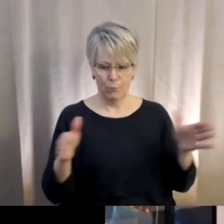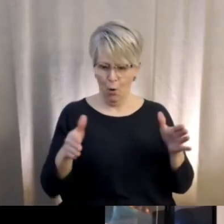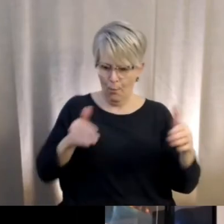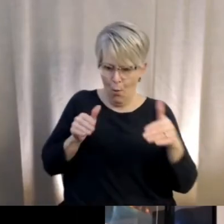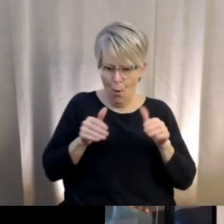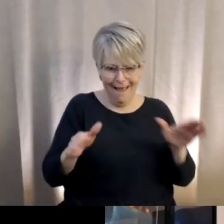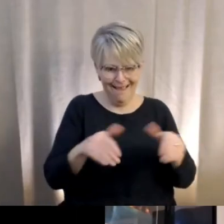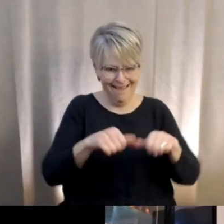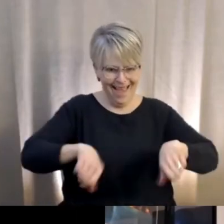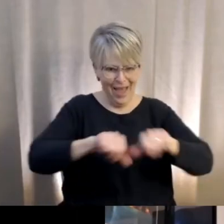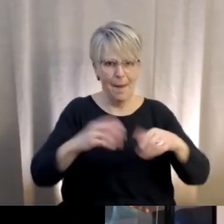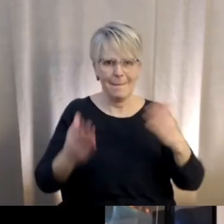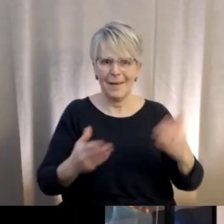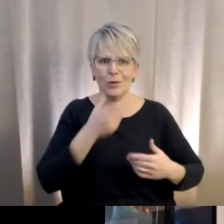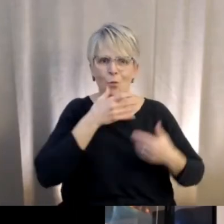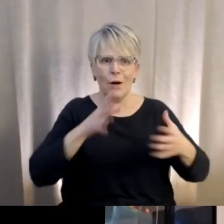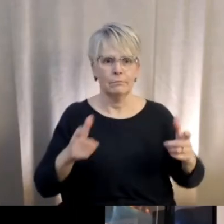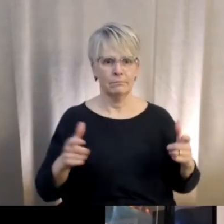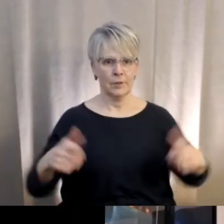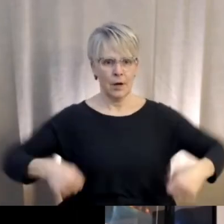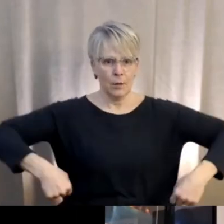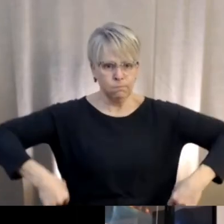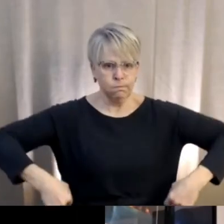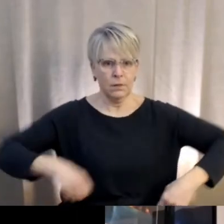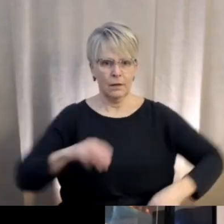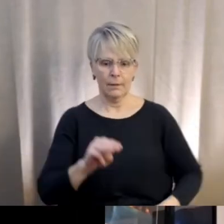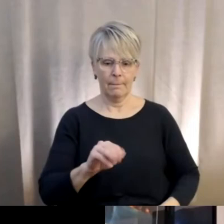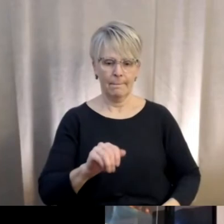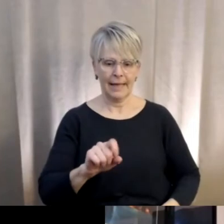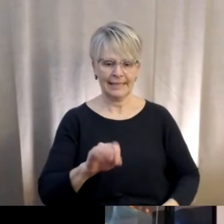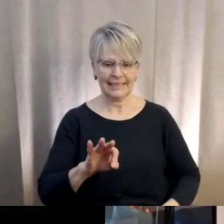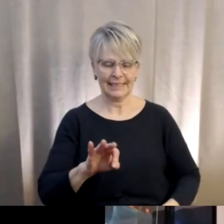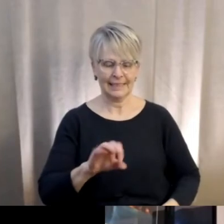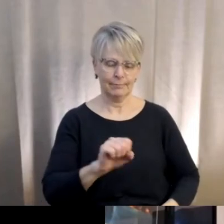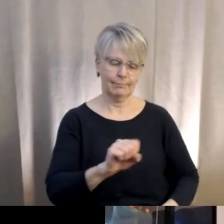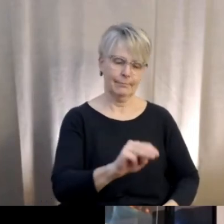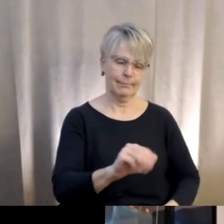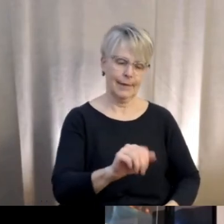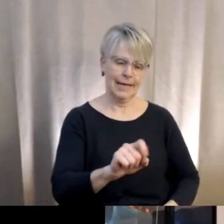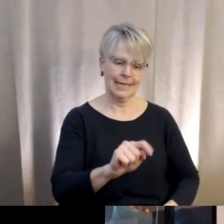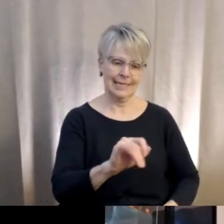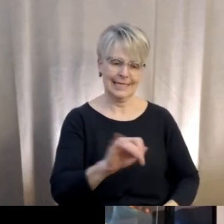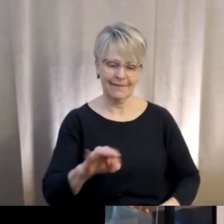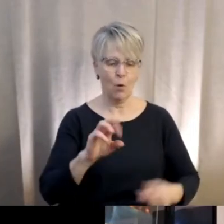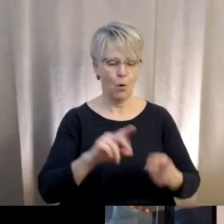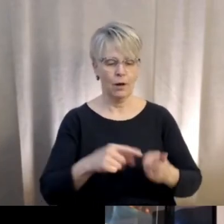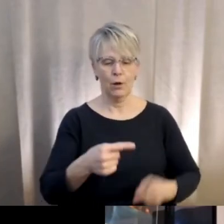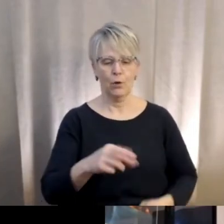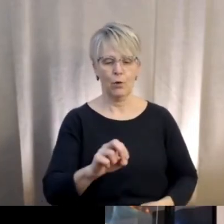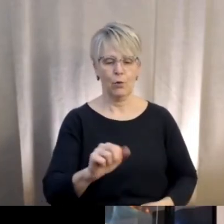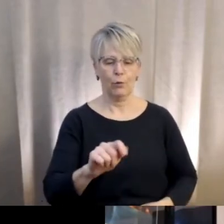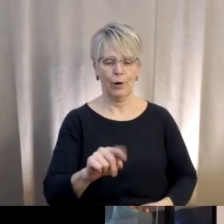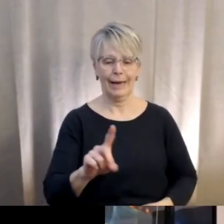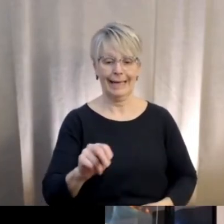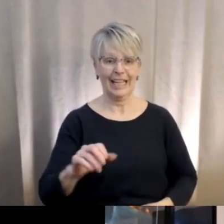like, well, you might not want like a Mastiff as a service animal or like a Great Dane, because they're not going to fit good in beside you in you